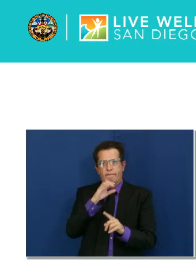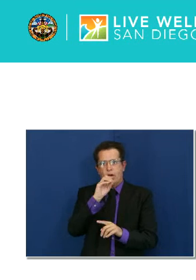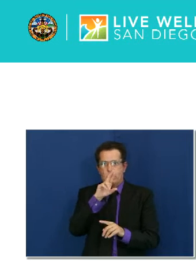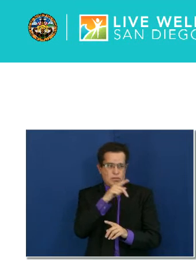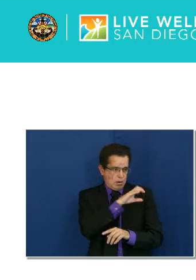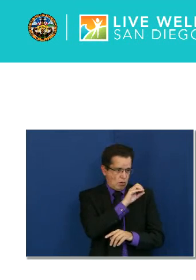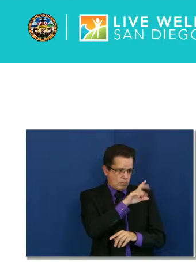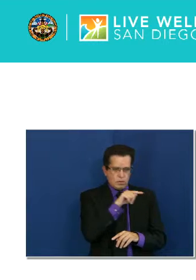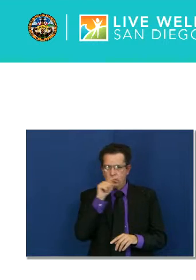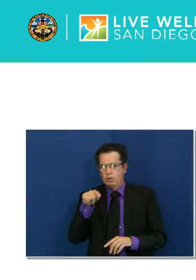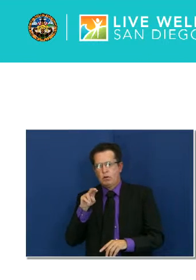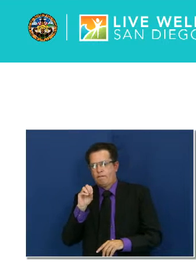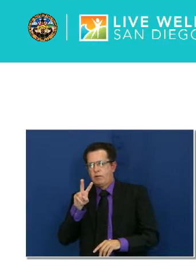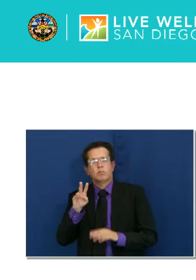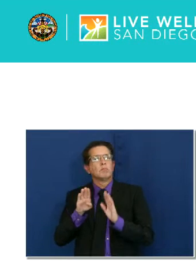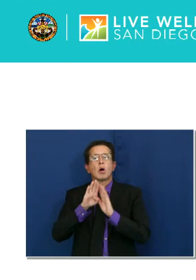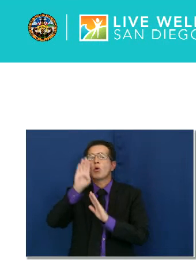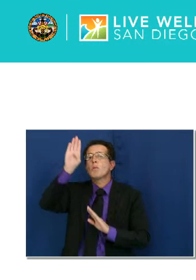next slide,